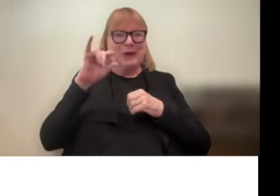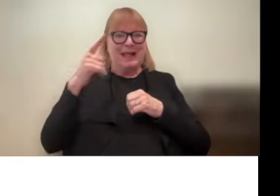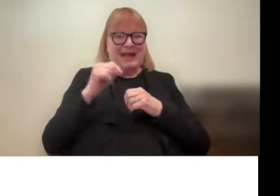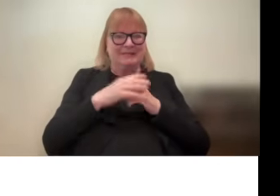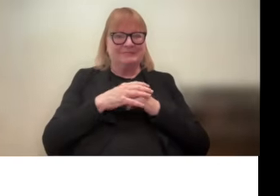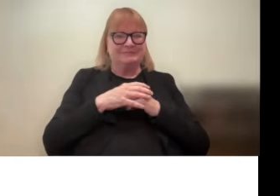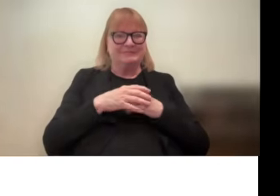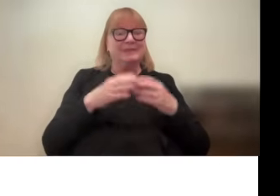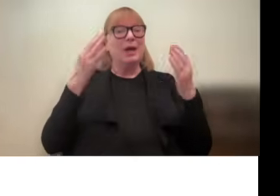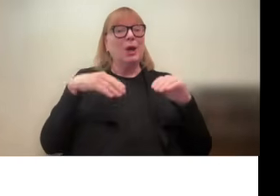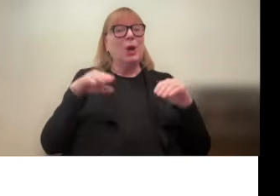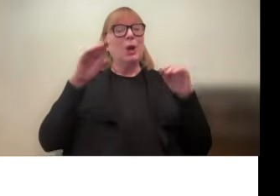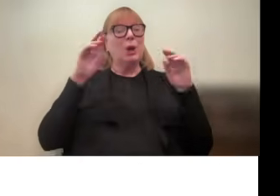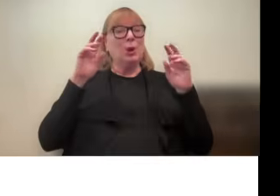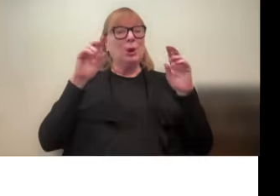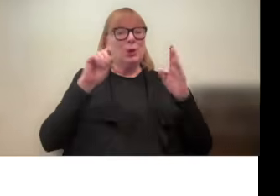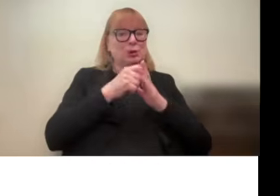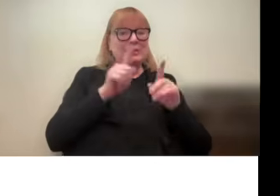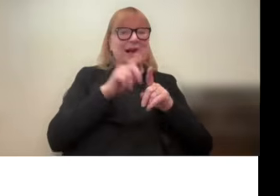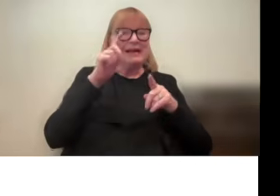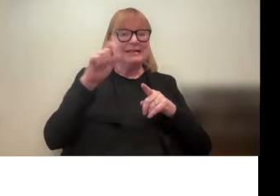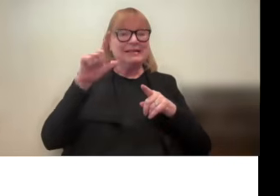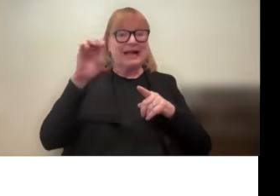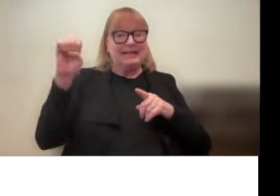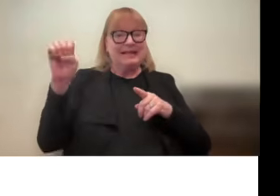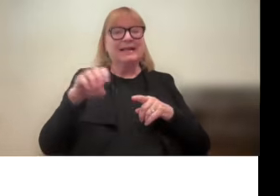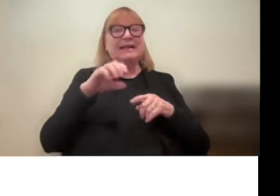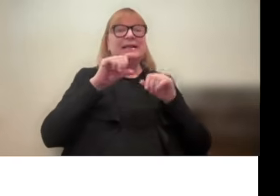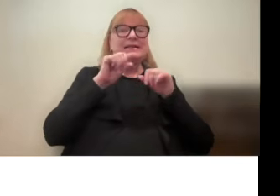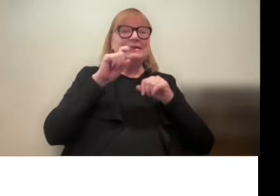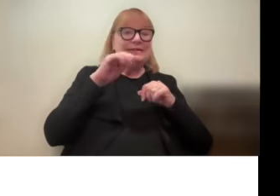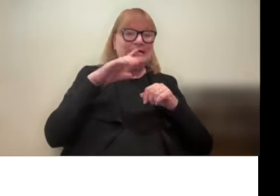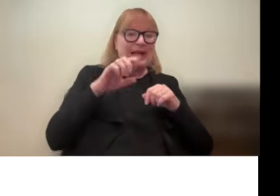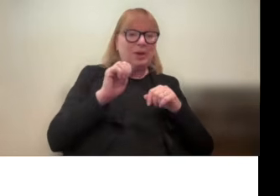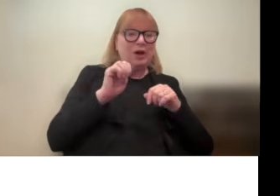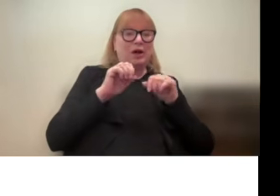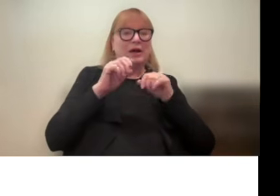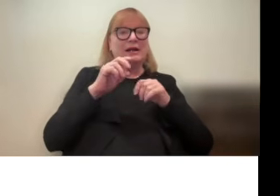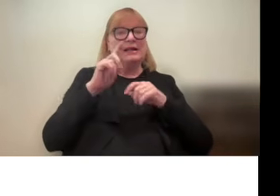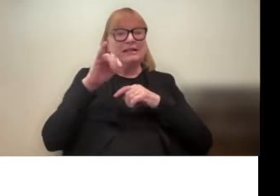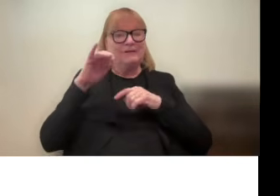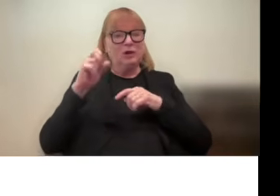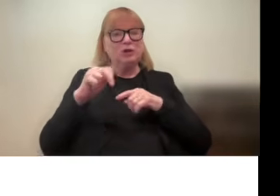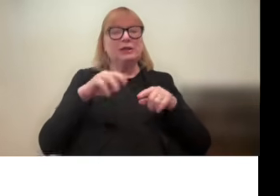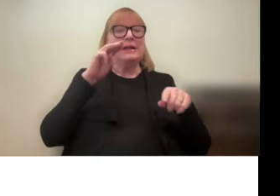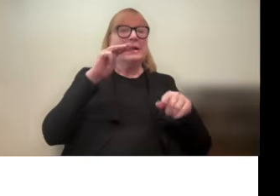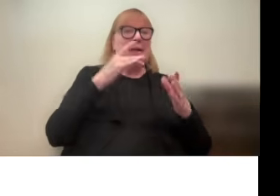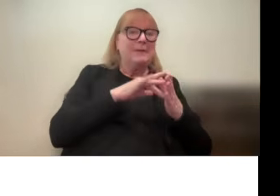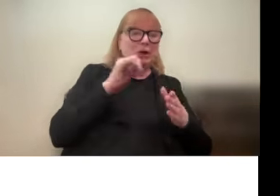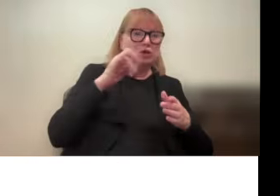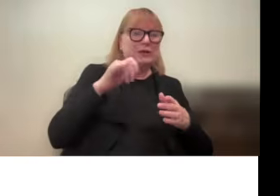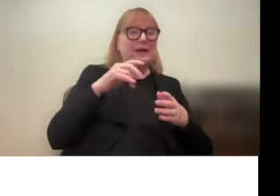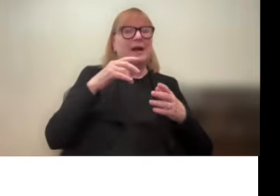So tools like DALL-E, Midjourney, and Stable Diffusion have made it possible to generate detailed, often